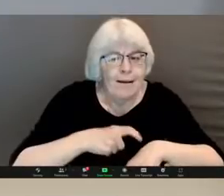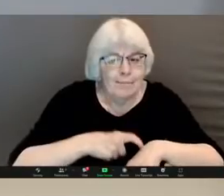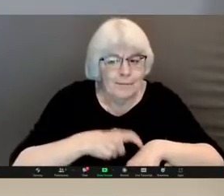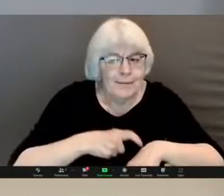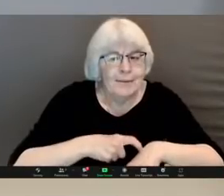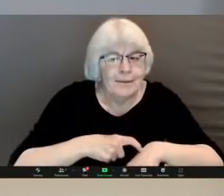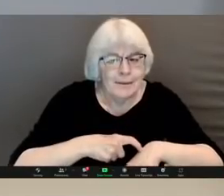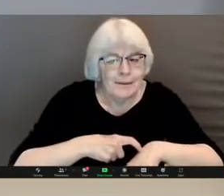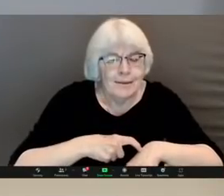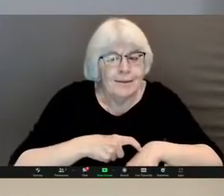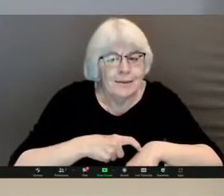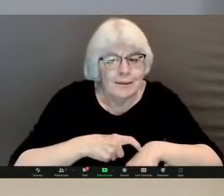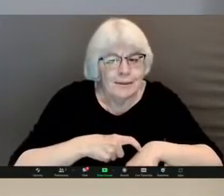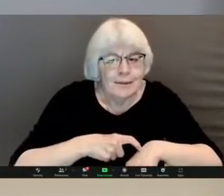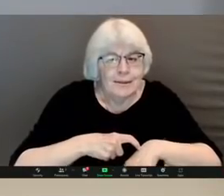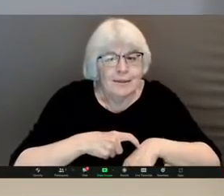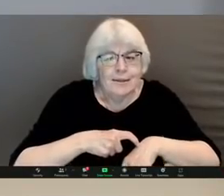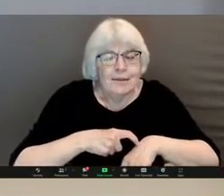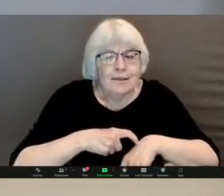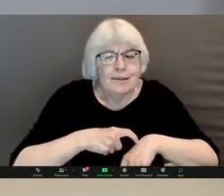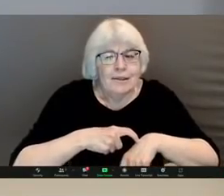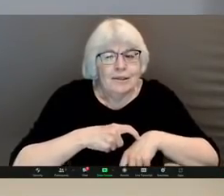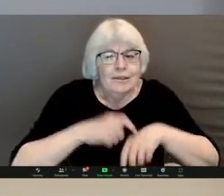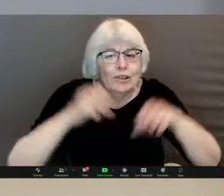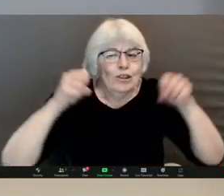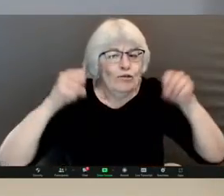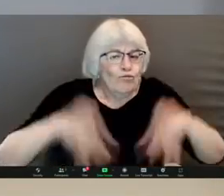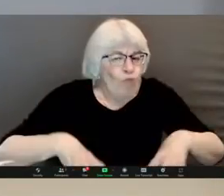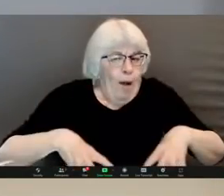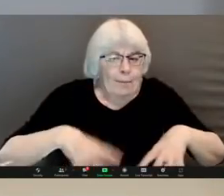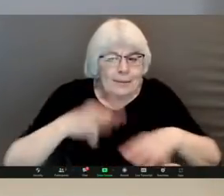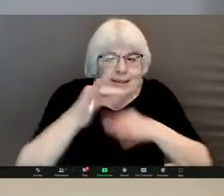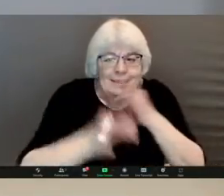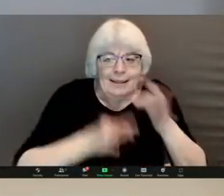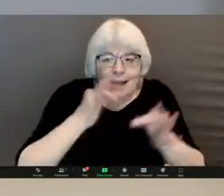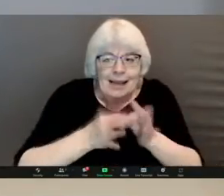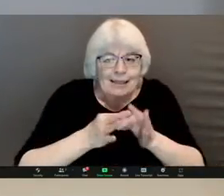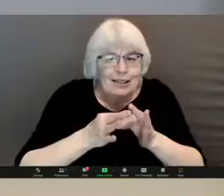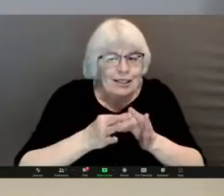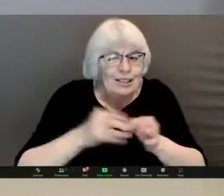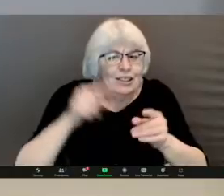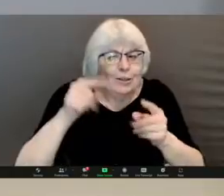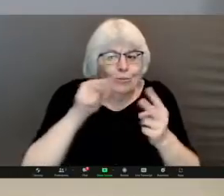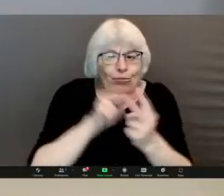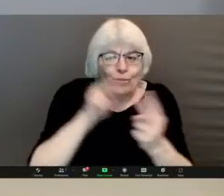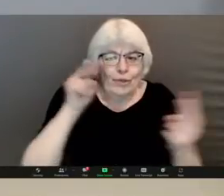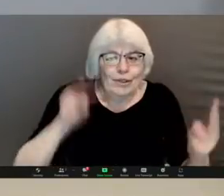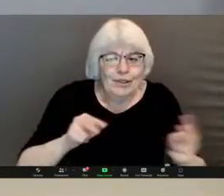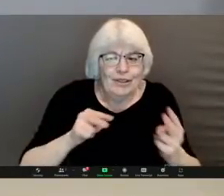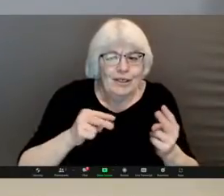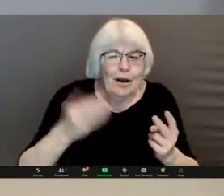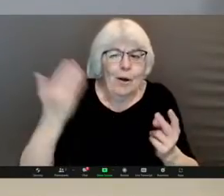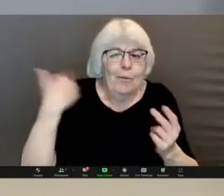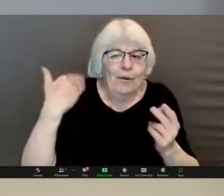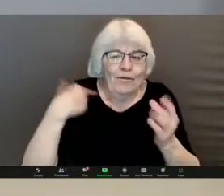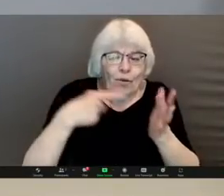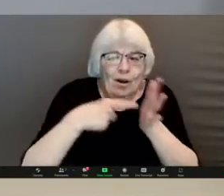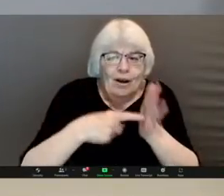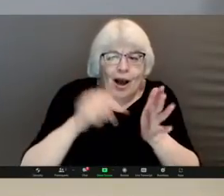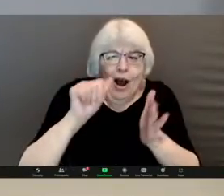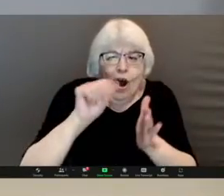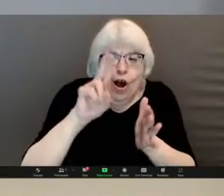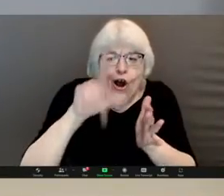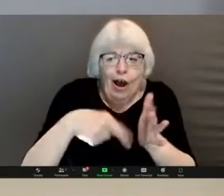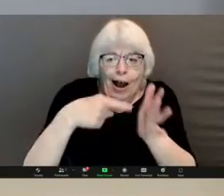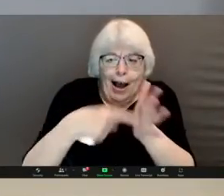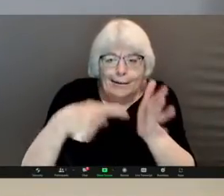have occurred, particularly over like the long weekend in August, where there's we